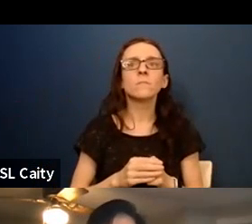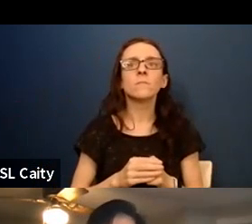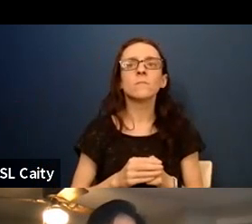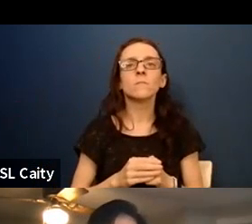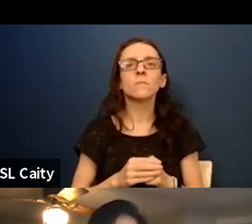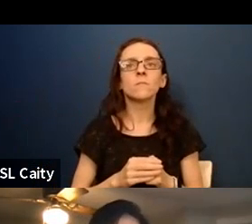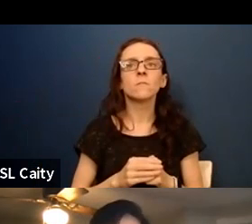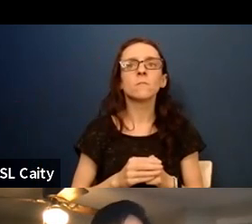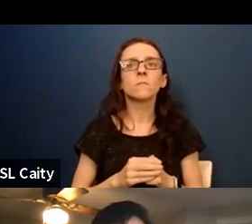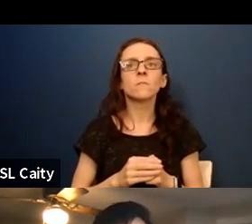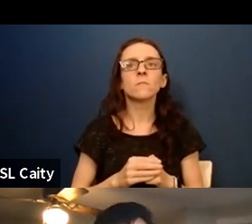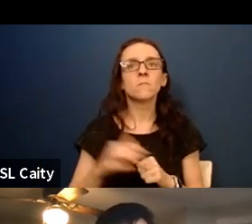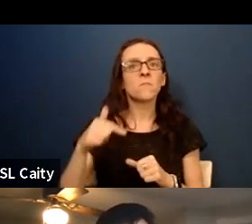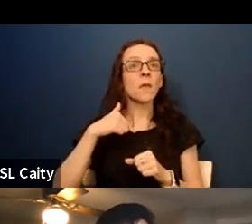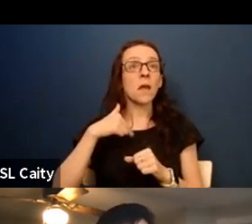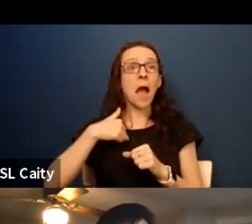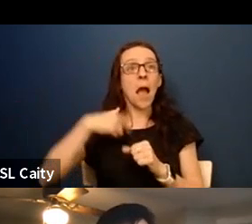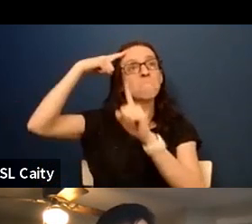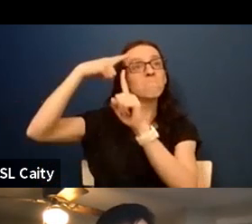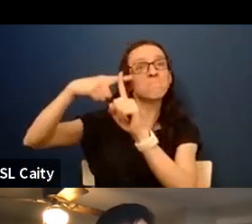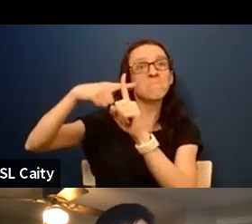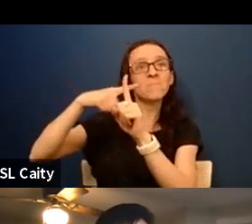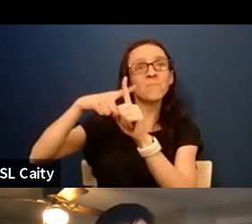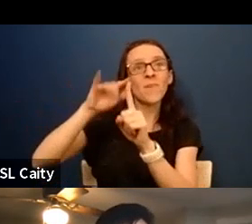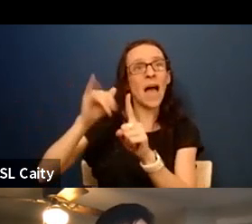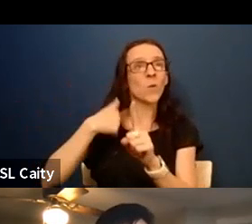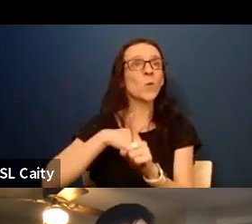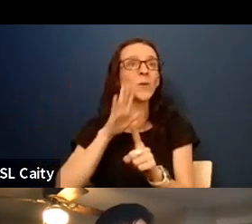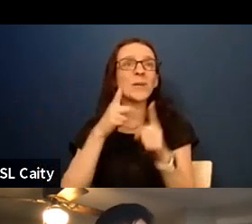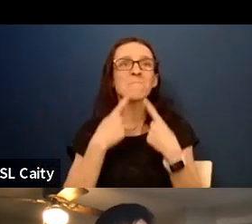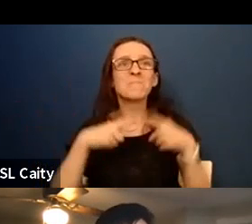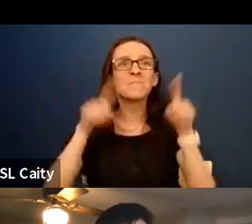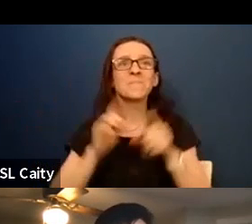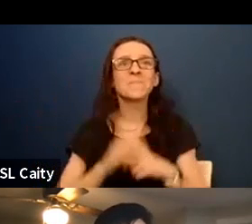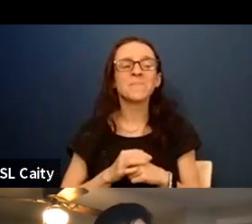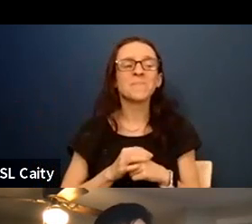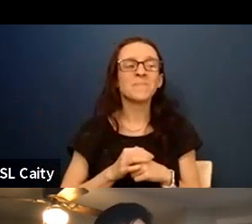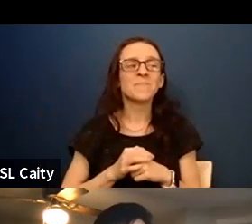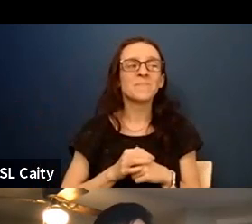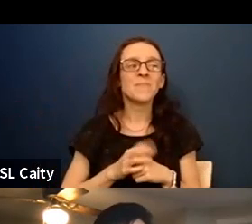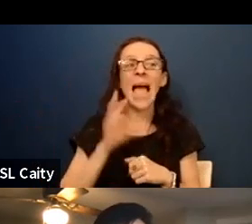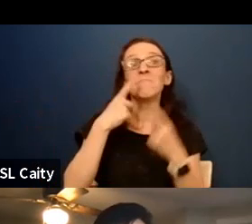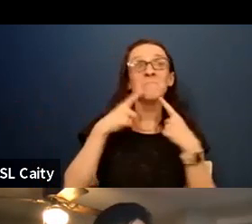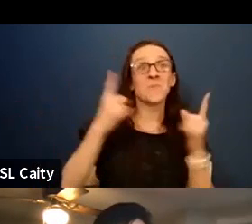very optimistic that that we're going to get this done, and we're going to get it done well.